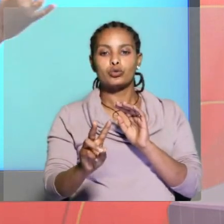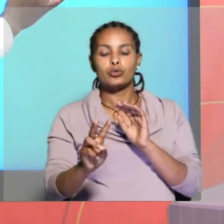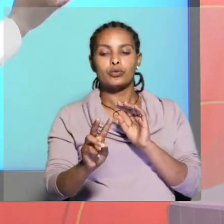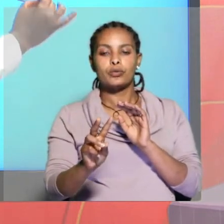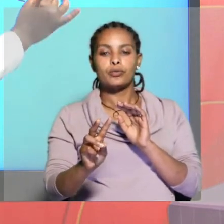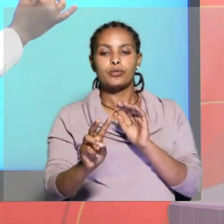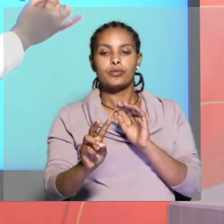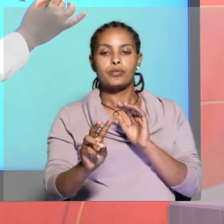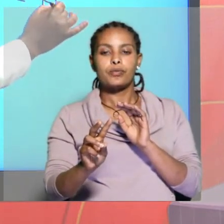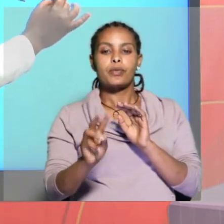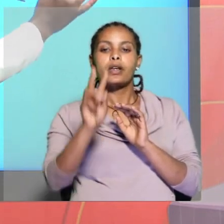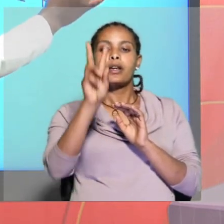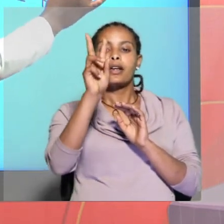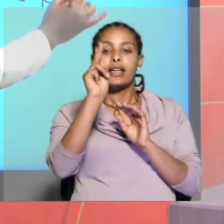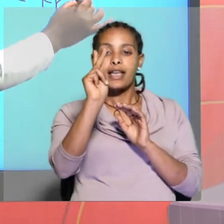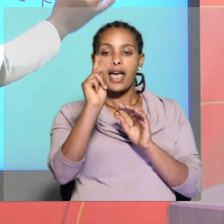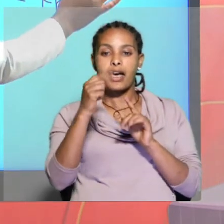reverse